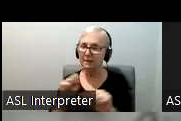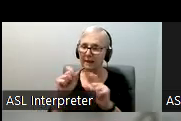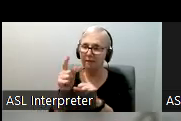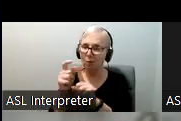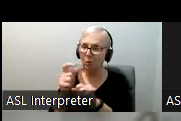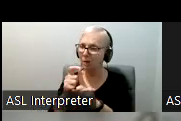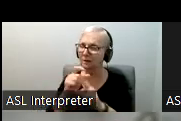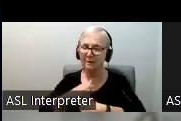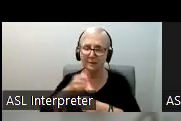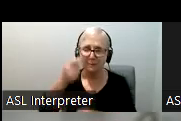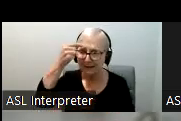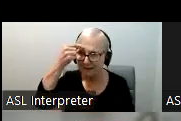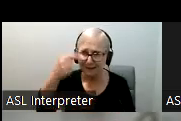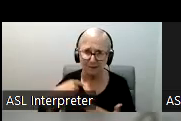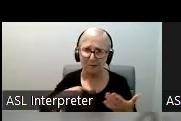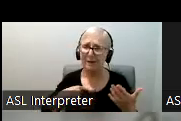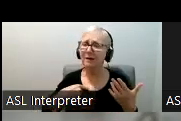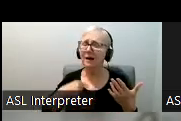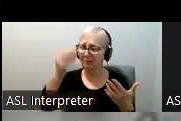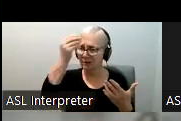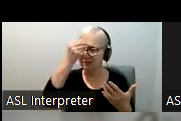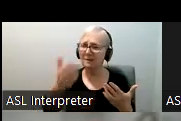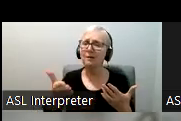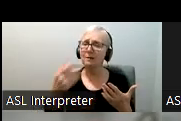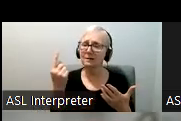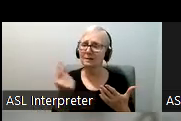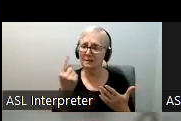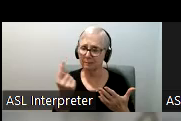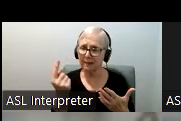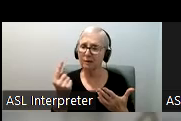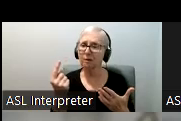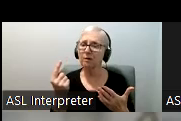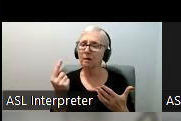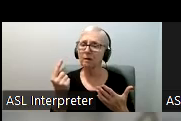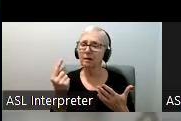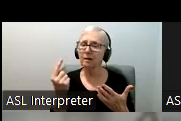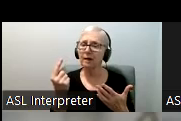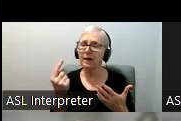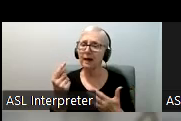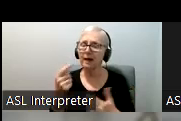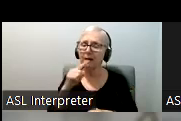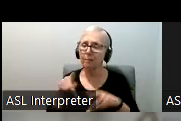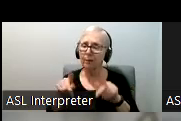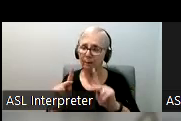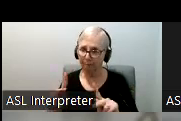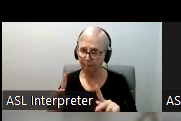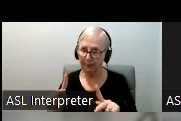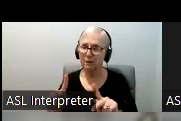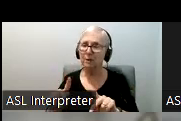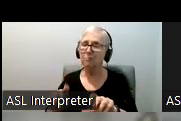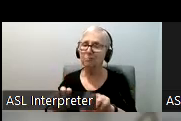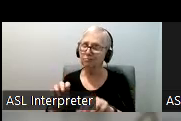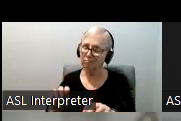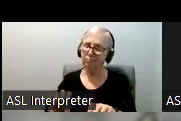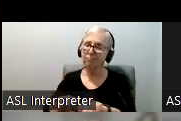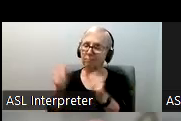make sense to me. I will just tell you, as somebody who had consent violated at a BHA contractor, came and gave public